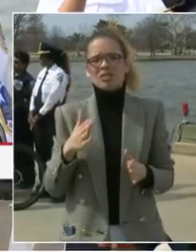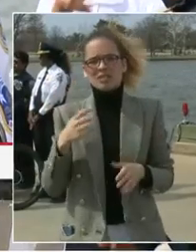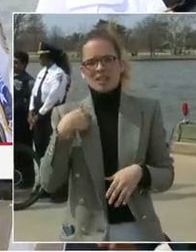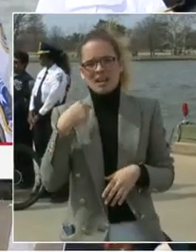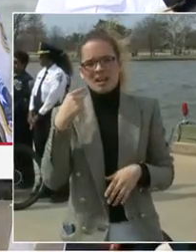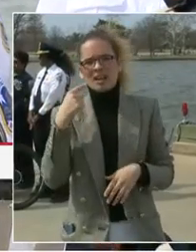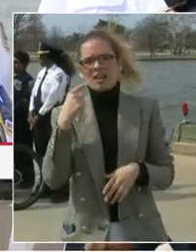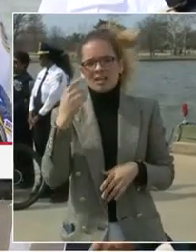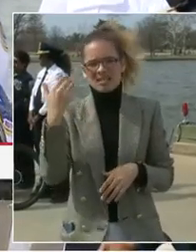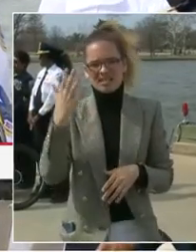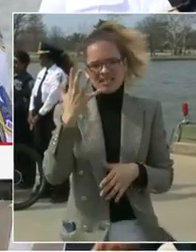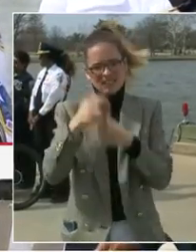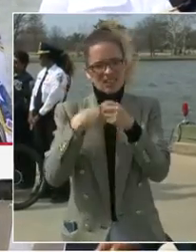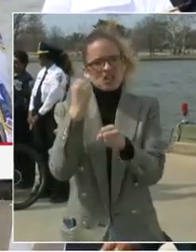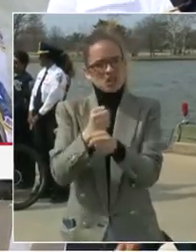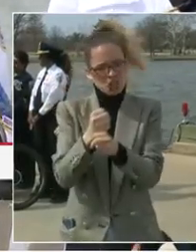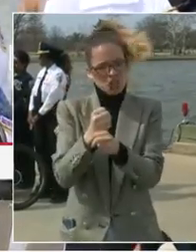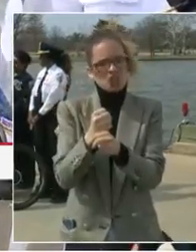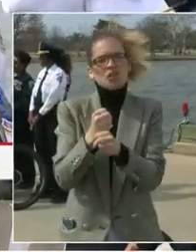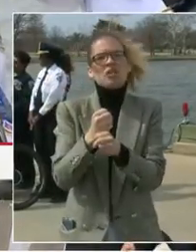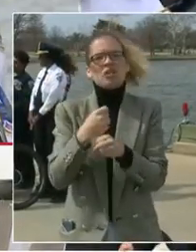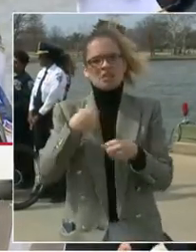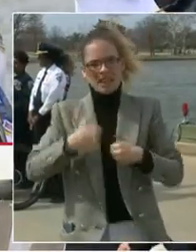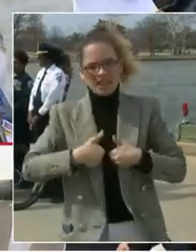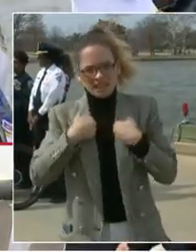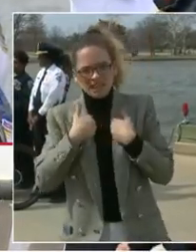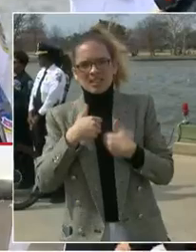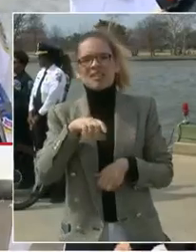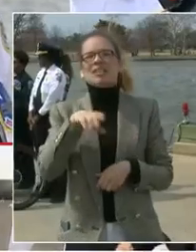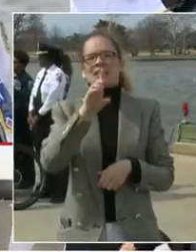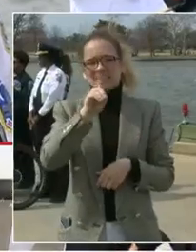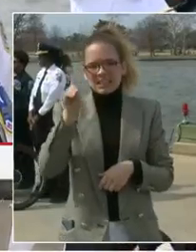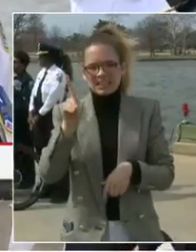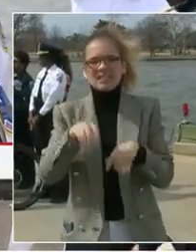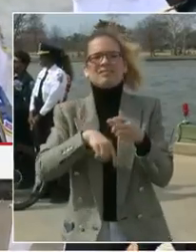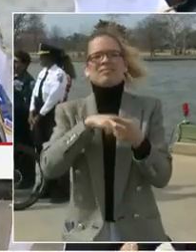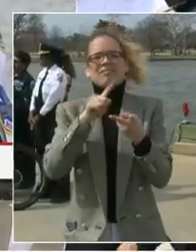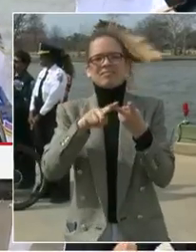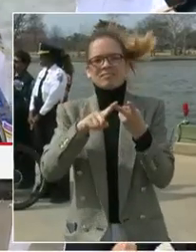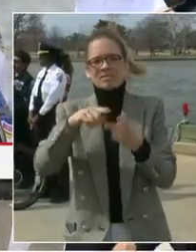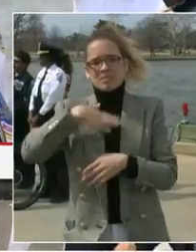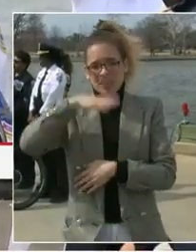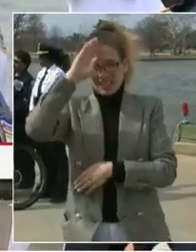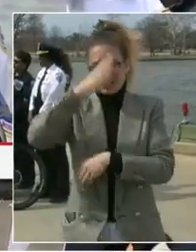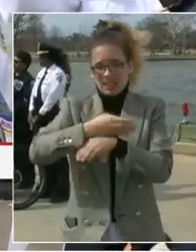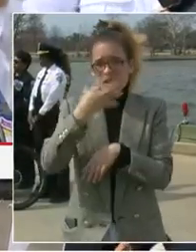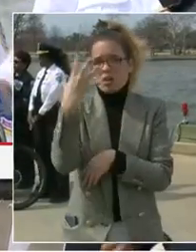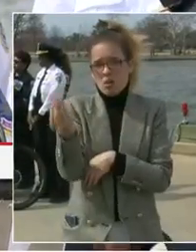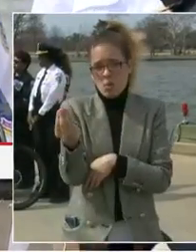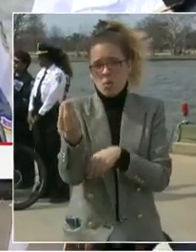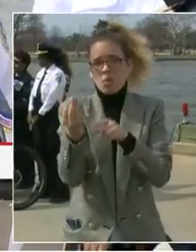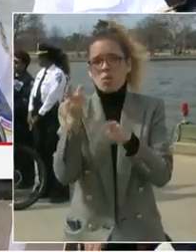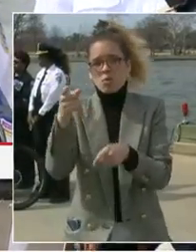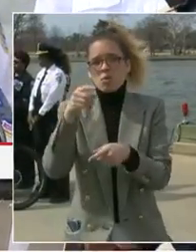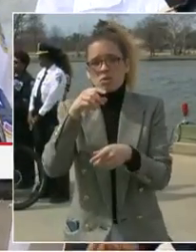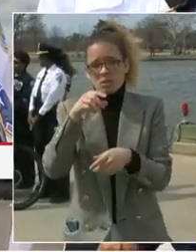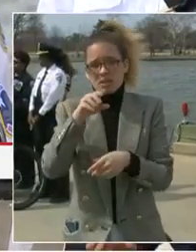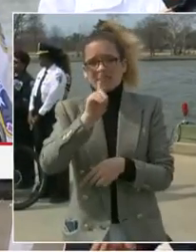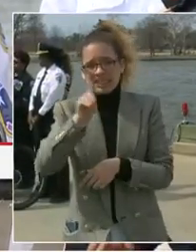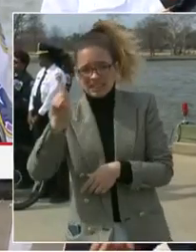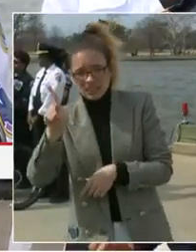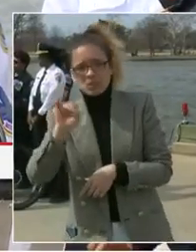began in 1D. I live in 1D. My son goes to school in 1D. So as I mentioned before, every decision, whether tactical, strategic, community-based,